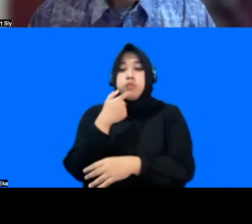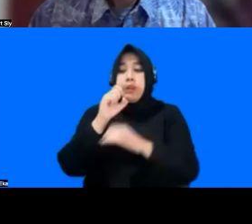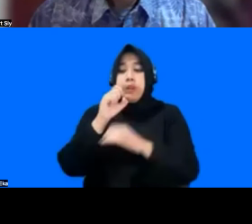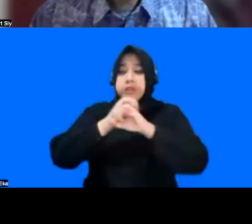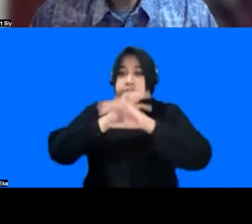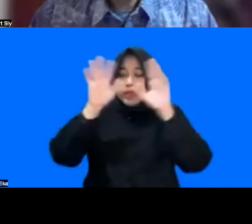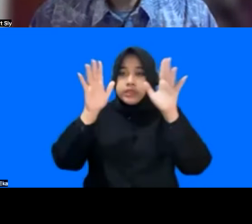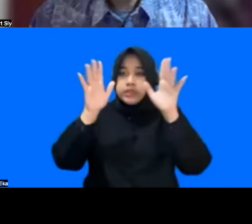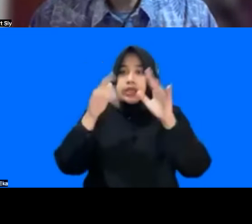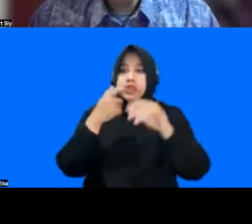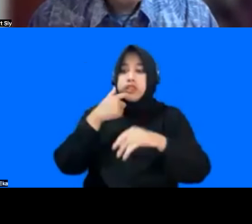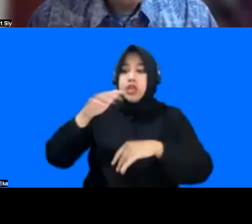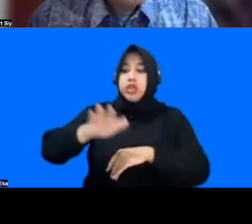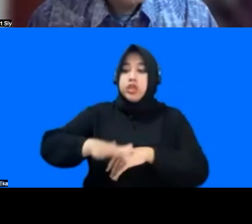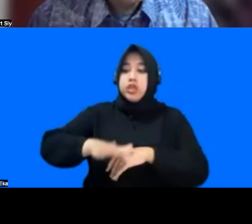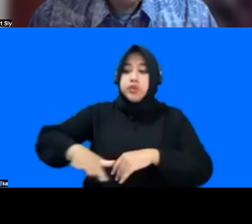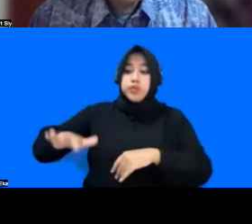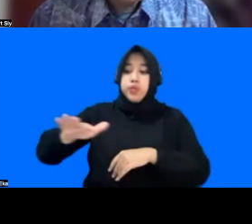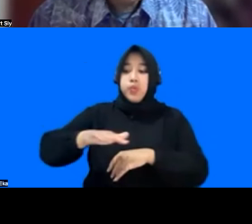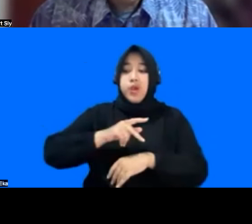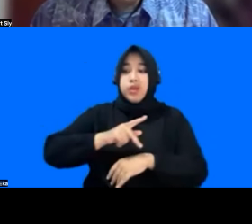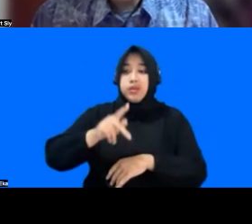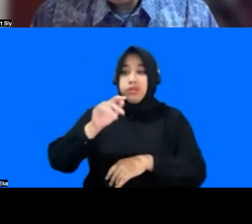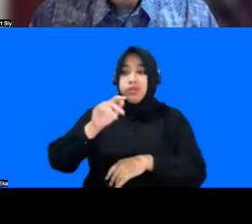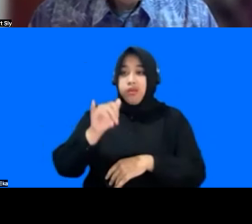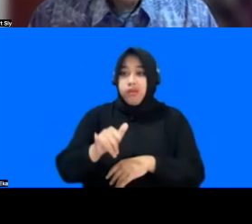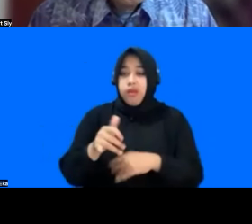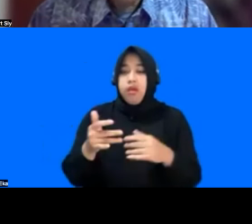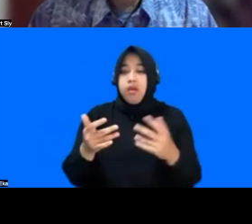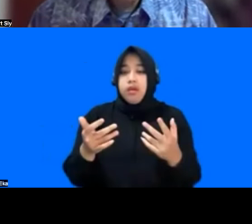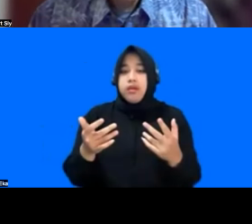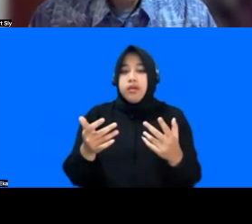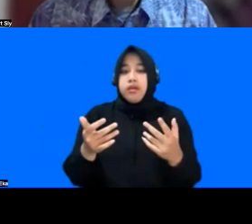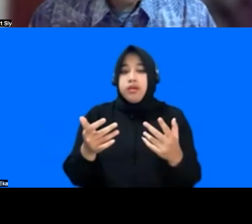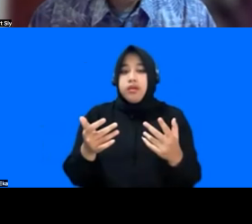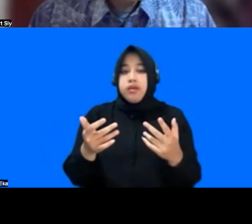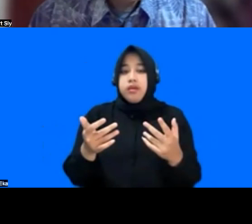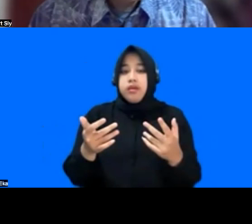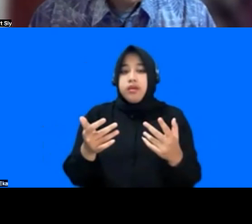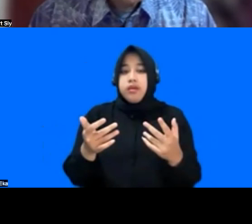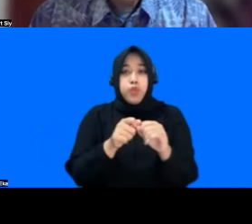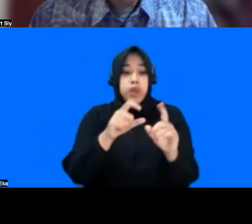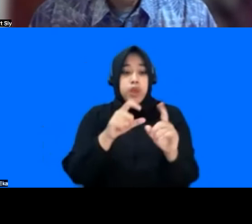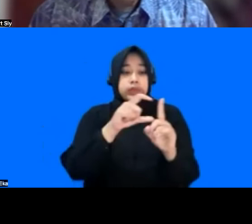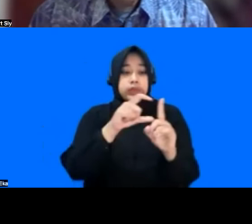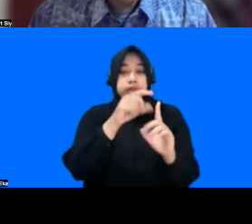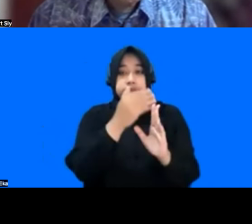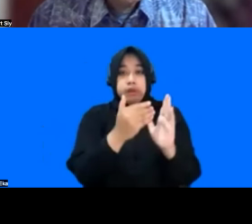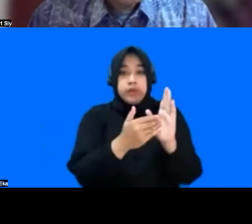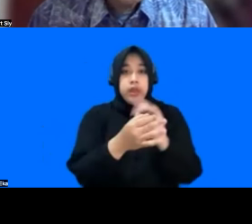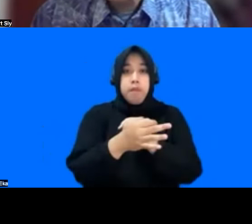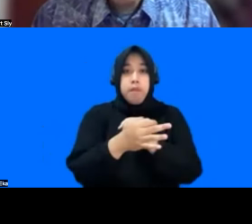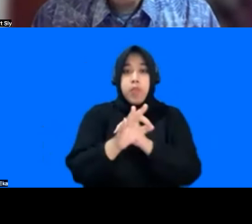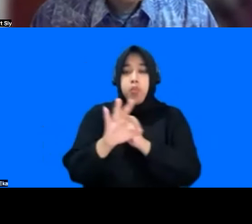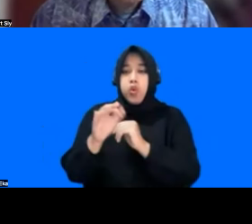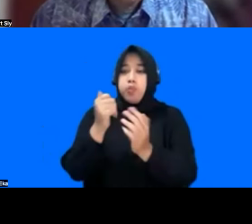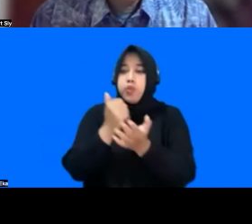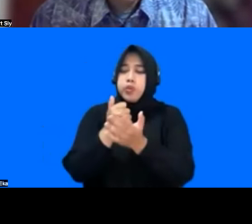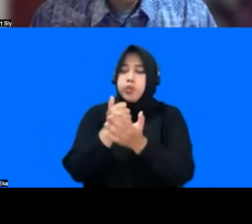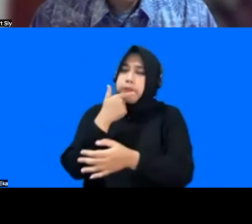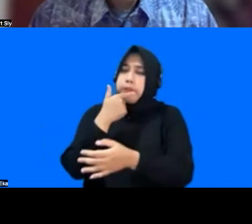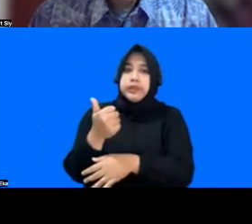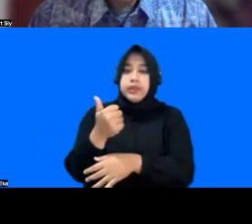Having up-to-date information is crucial. So tech provides new and efficient tools for data